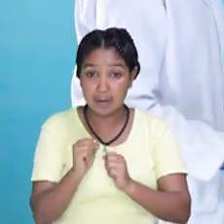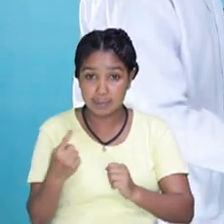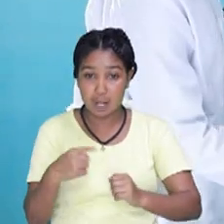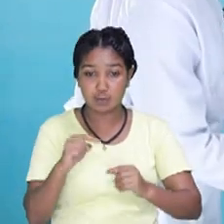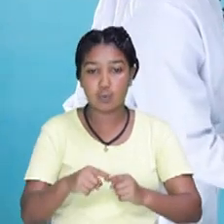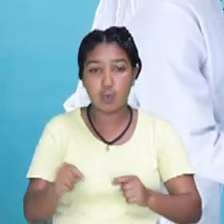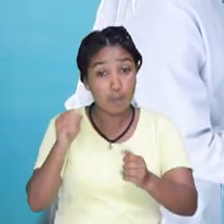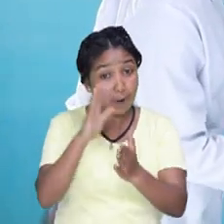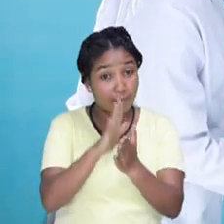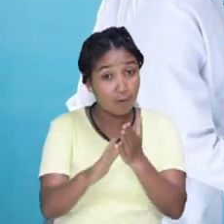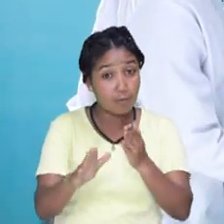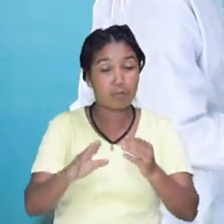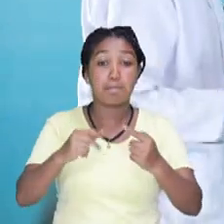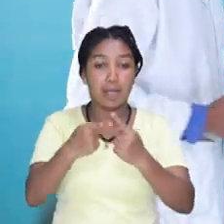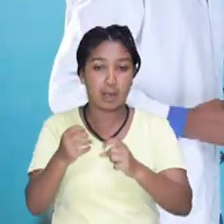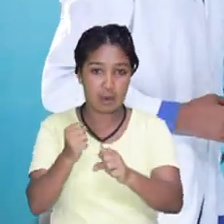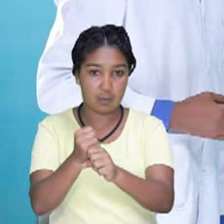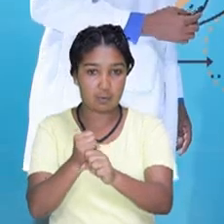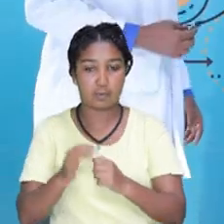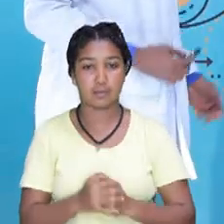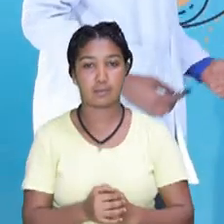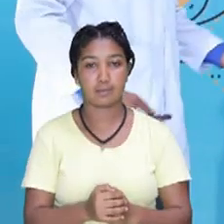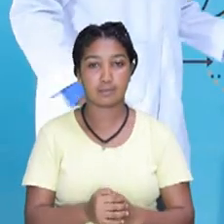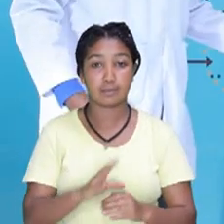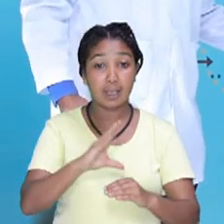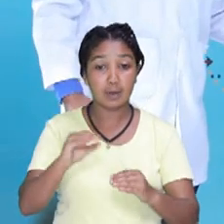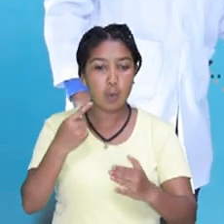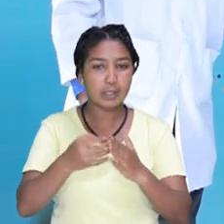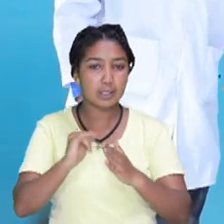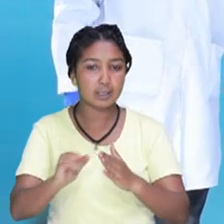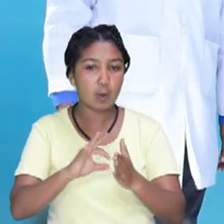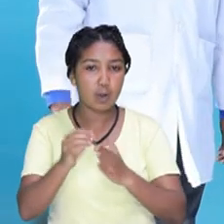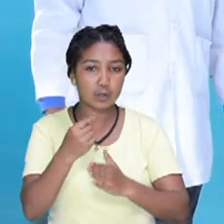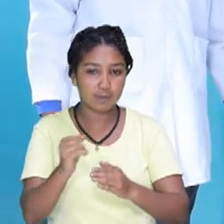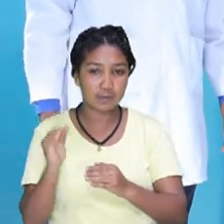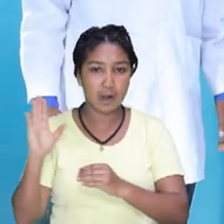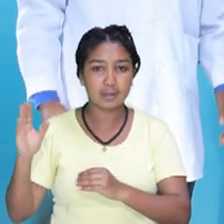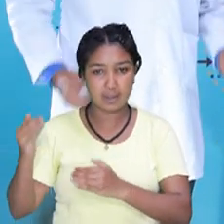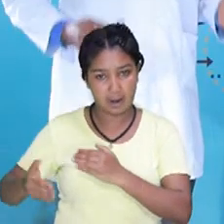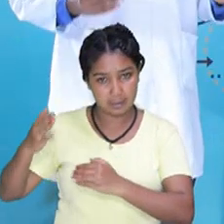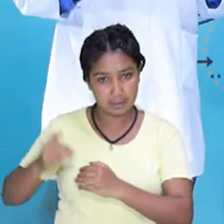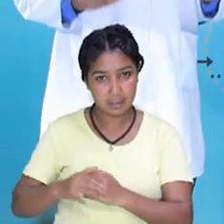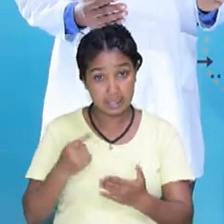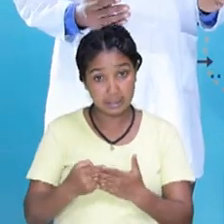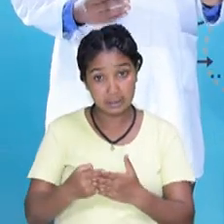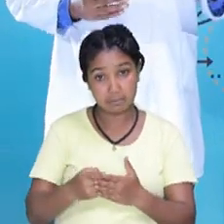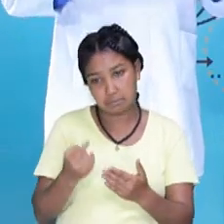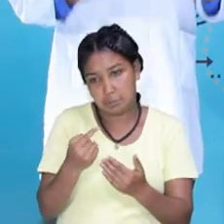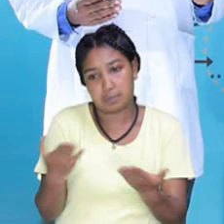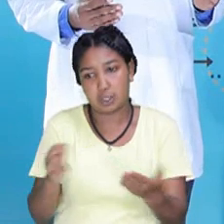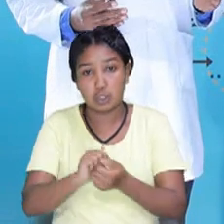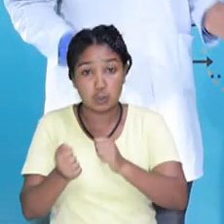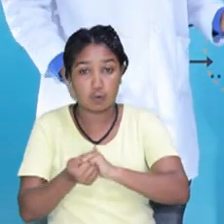us to perform mechanical work. And what is the quantity on the right side? It is something,